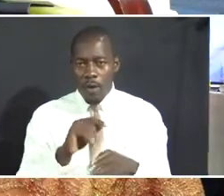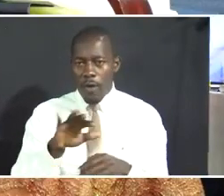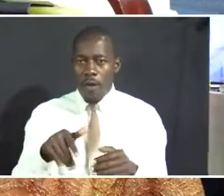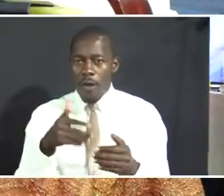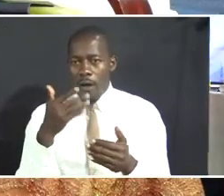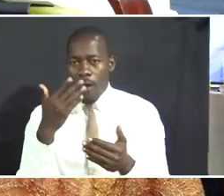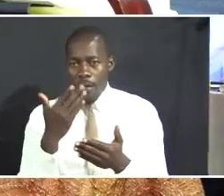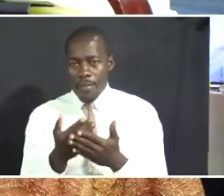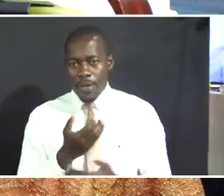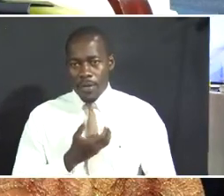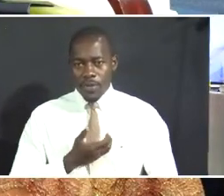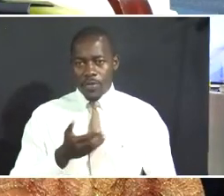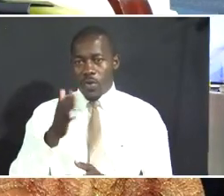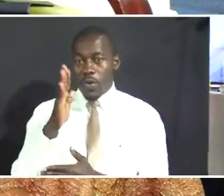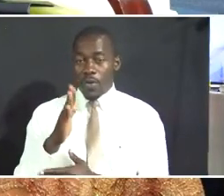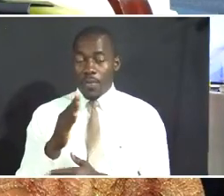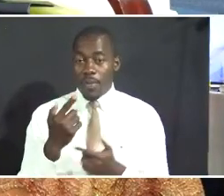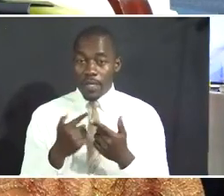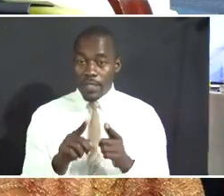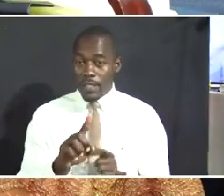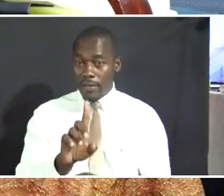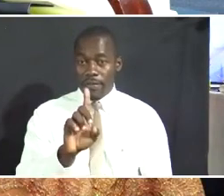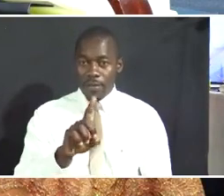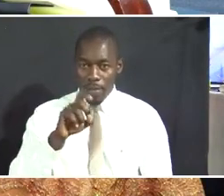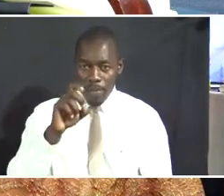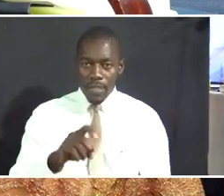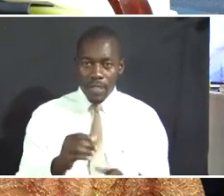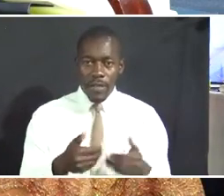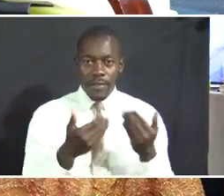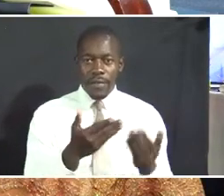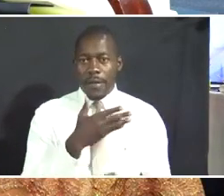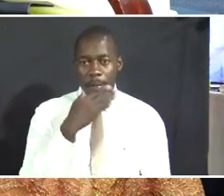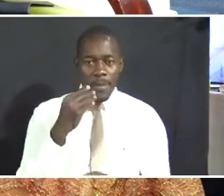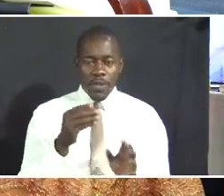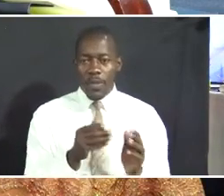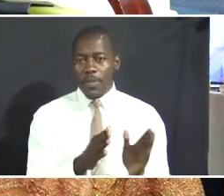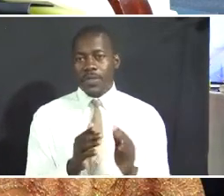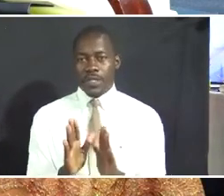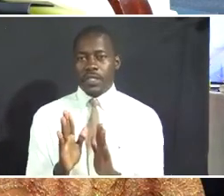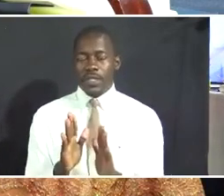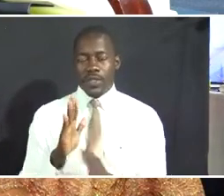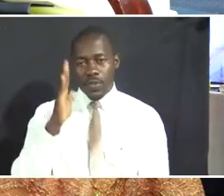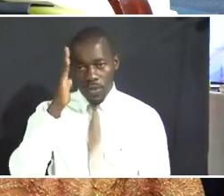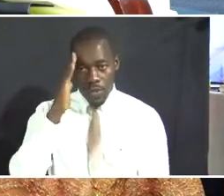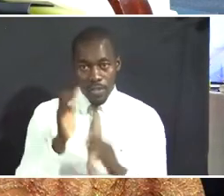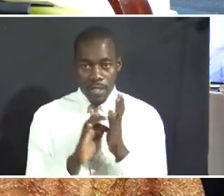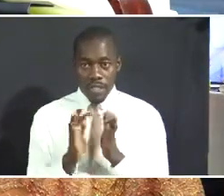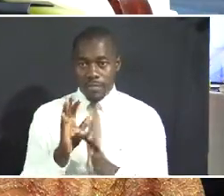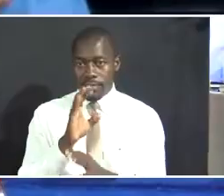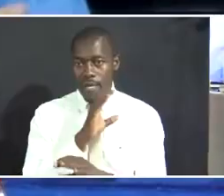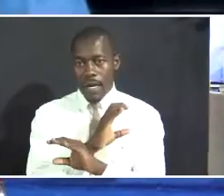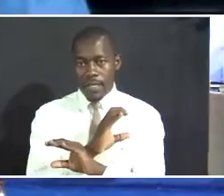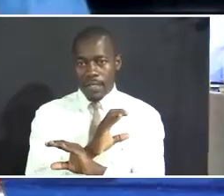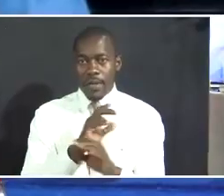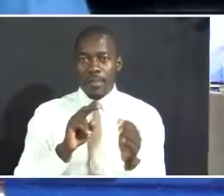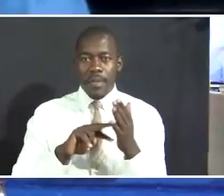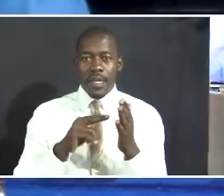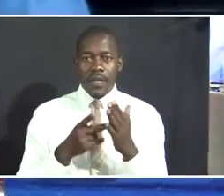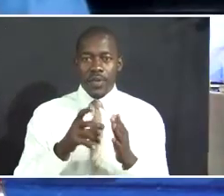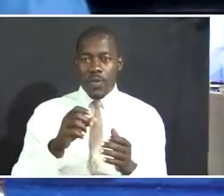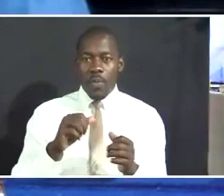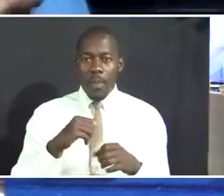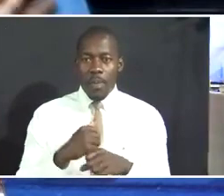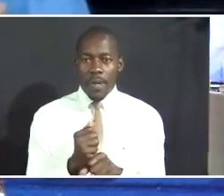we want to give you the best opportunity. That opportunity is for you to know Christ. And therefore, you have to make your own